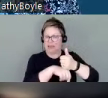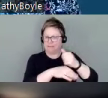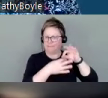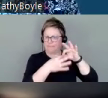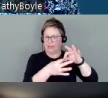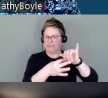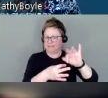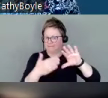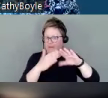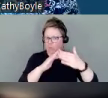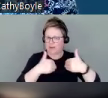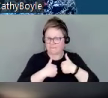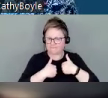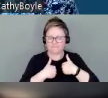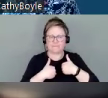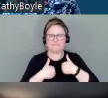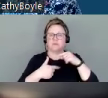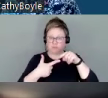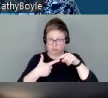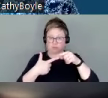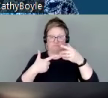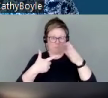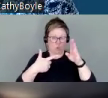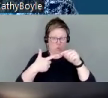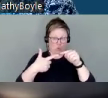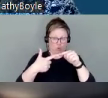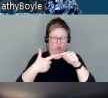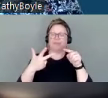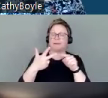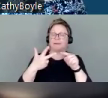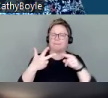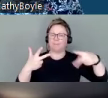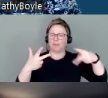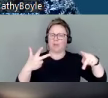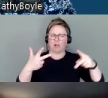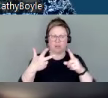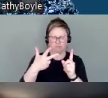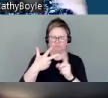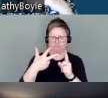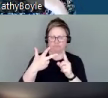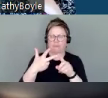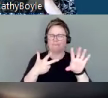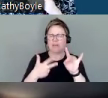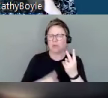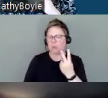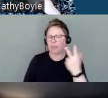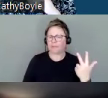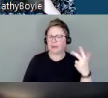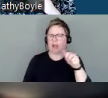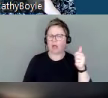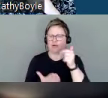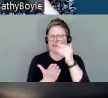it, and then 2 or 3 others using a search engine like Housing Navigator, MA, or Housing Works, again, the purple.